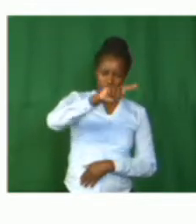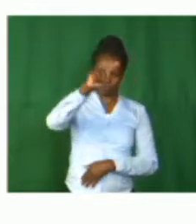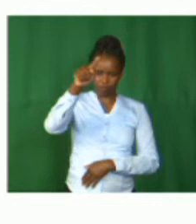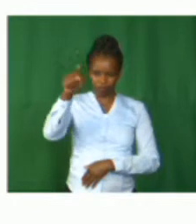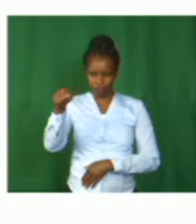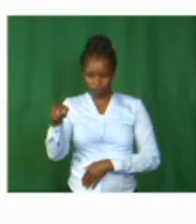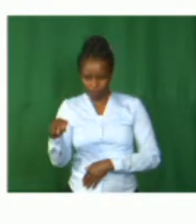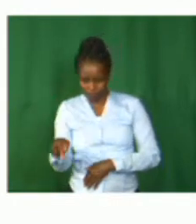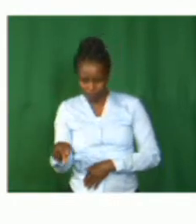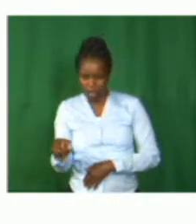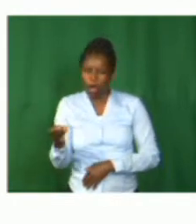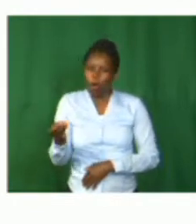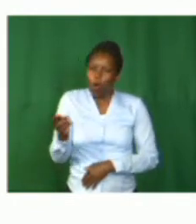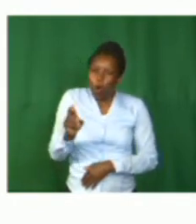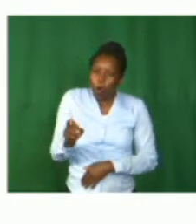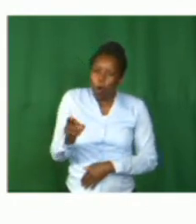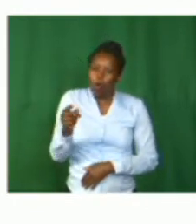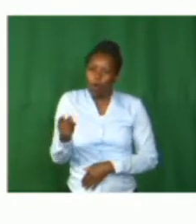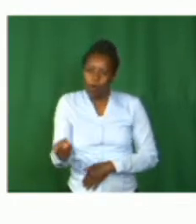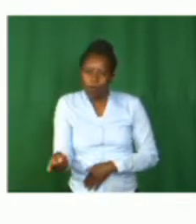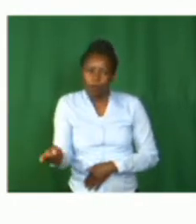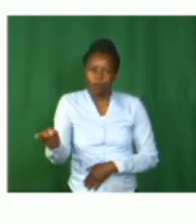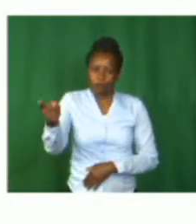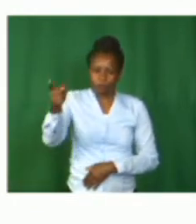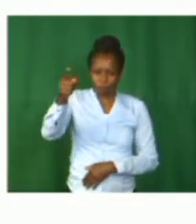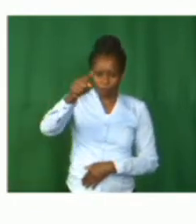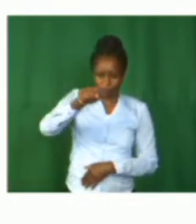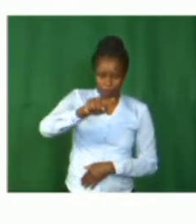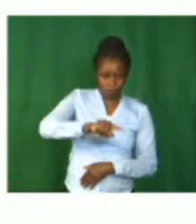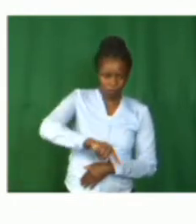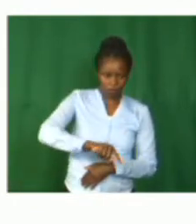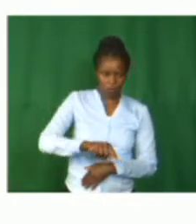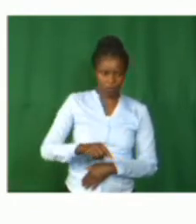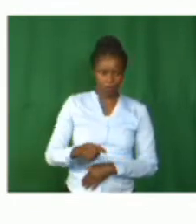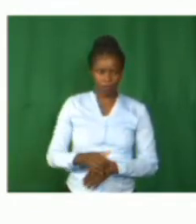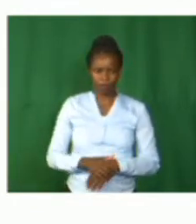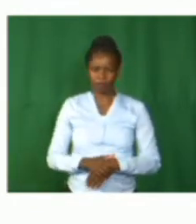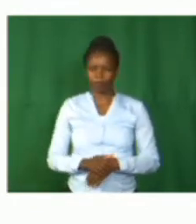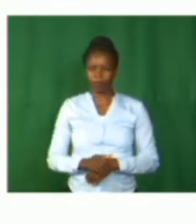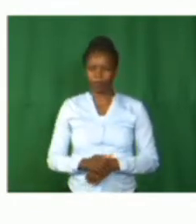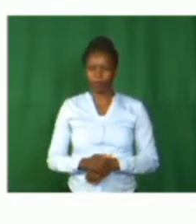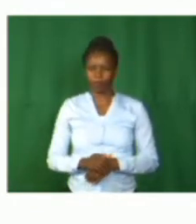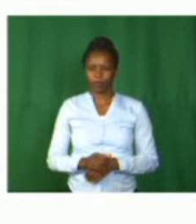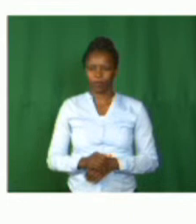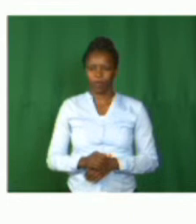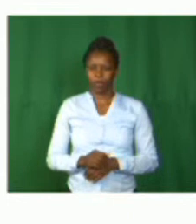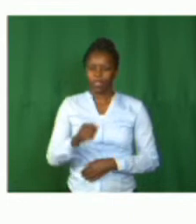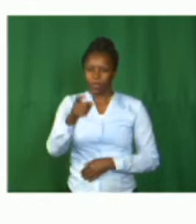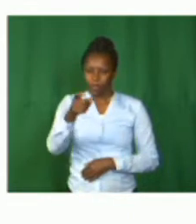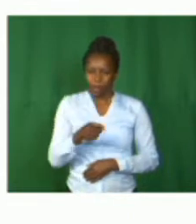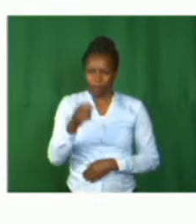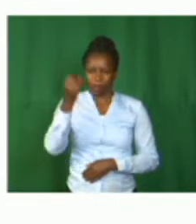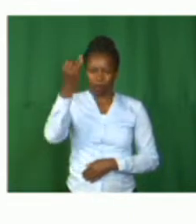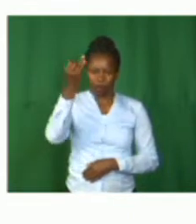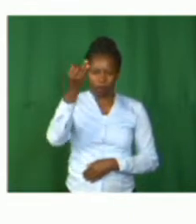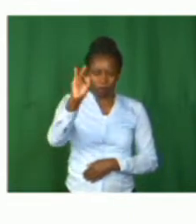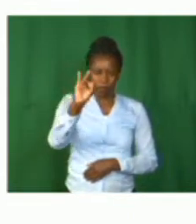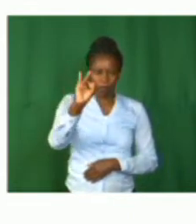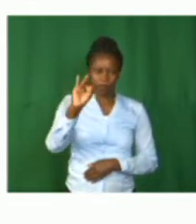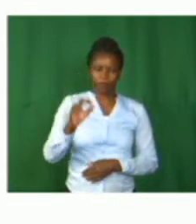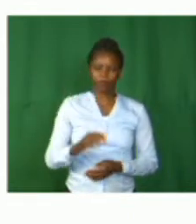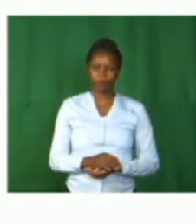value of a, that is the coefficient of the squared term, that is the squared x. in the general formula. When it